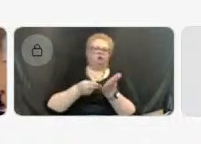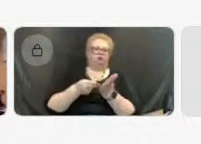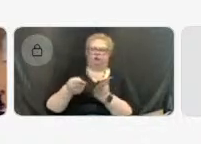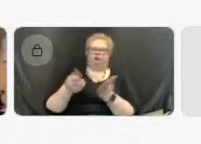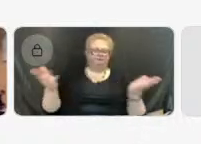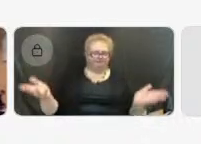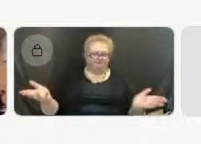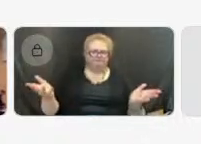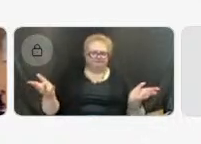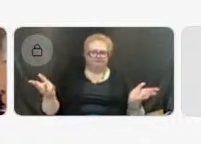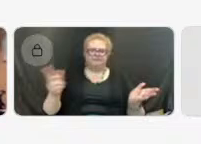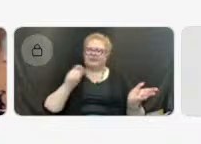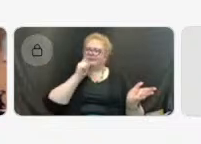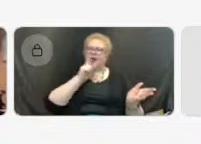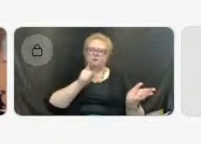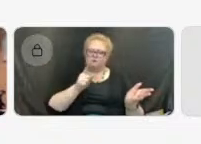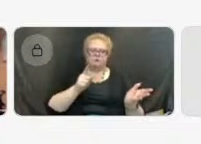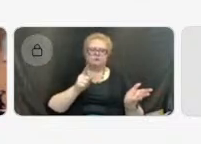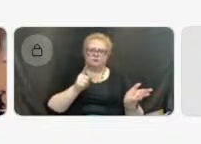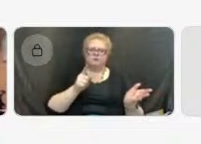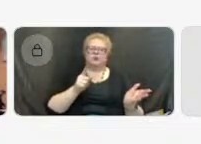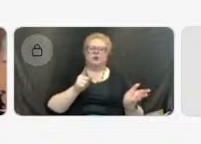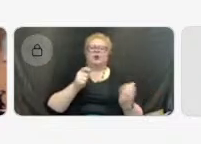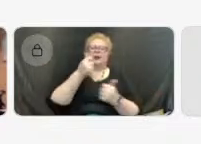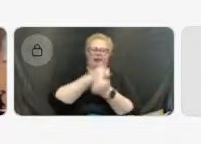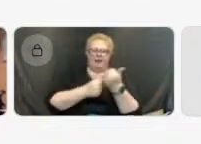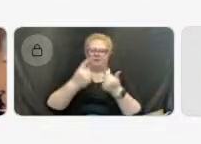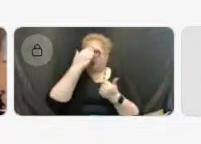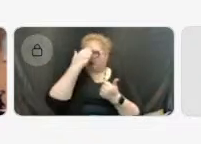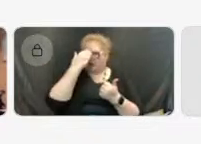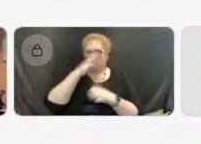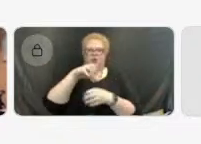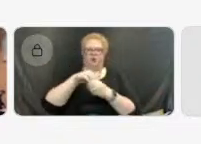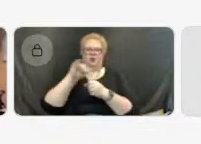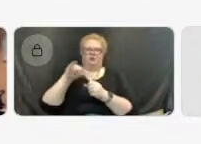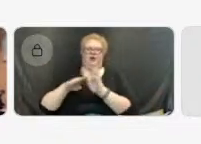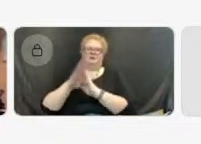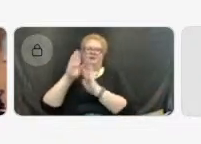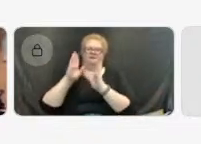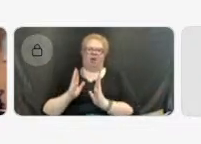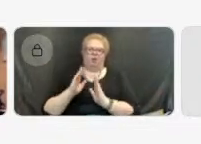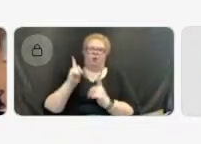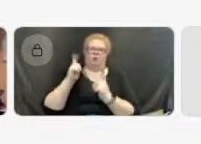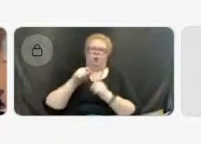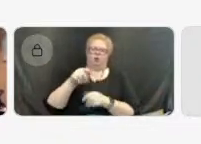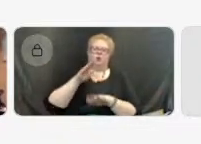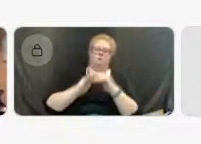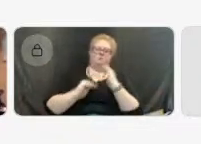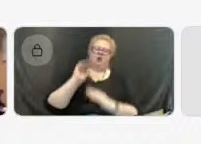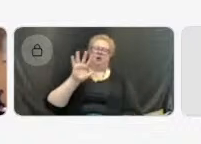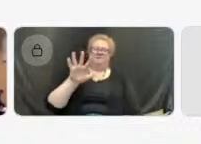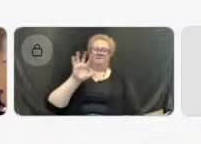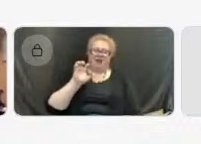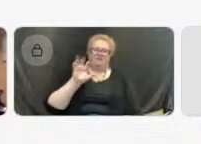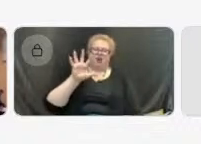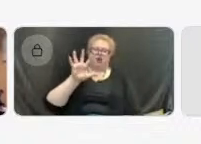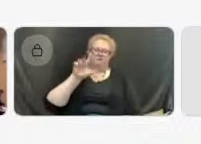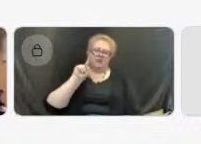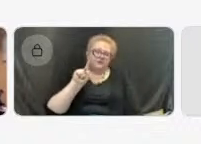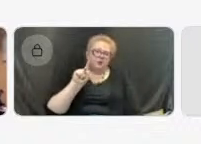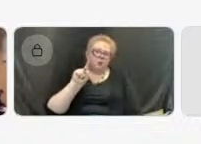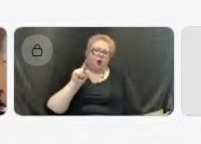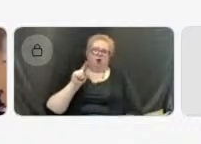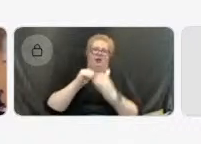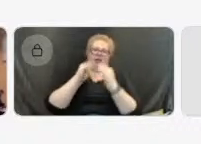this room, including the developer, knows that when you build 551 houses on